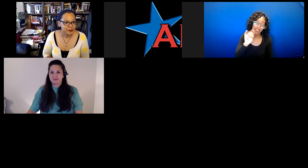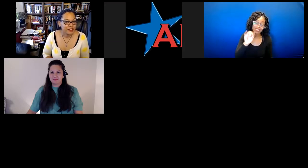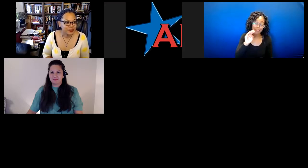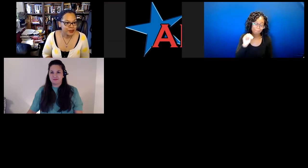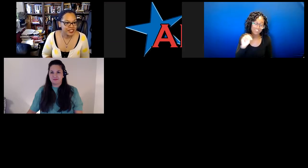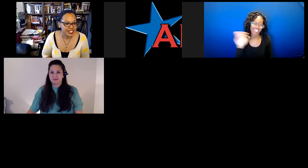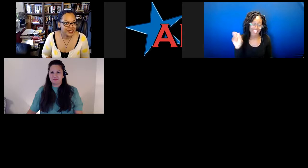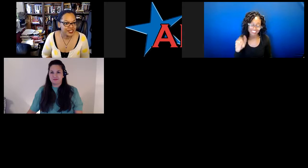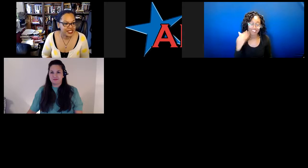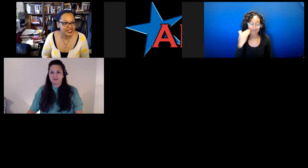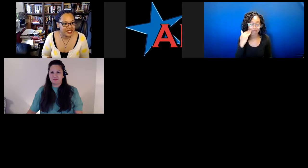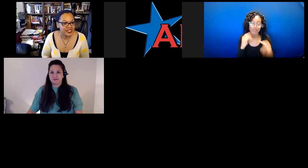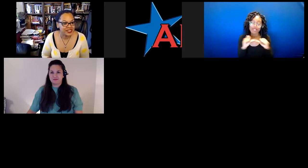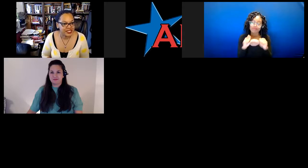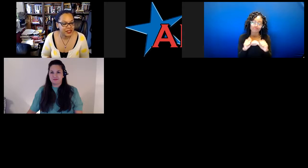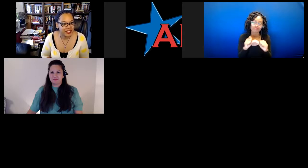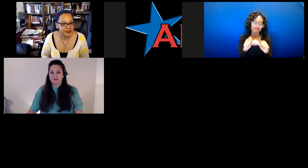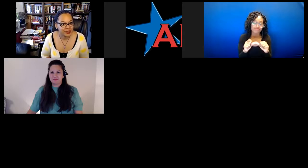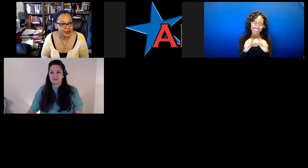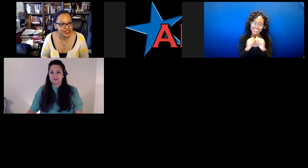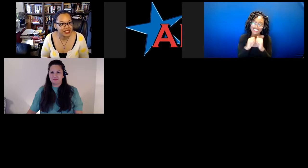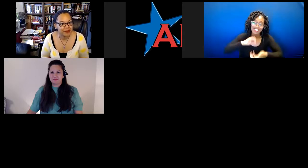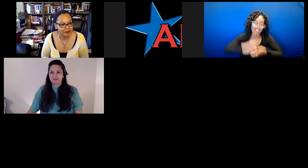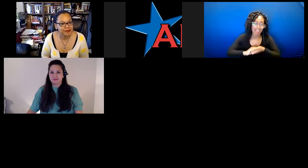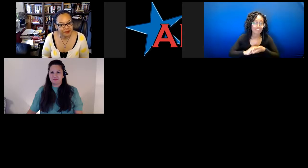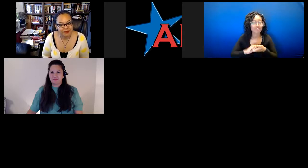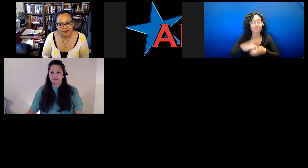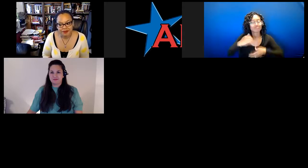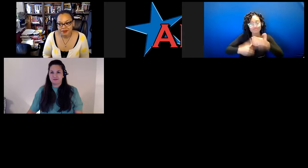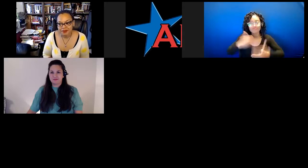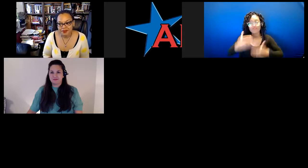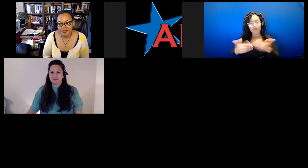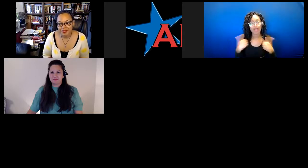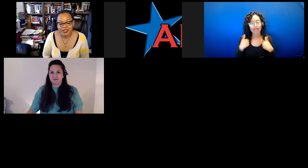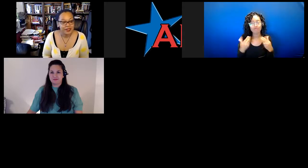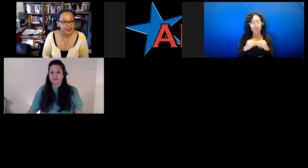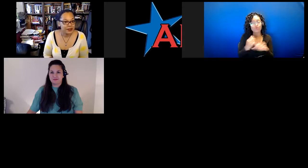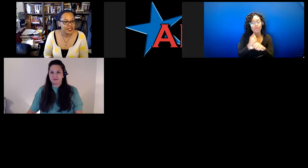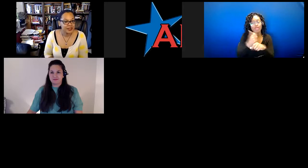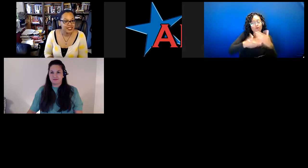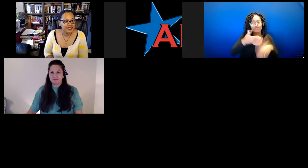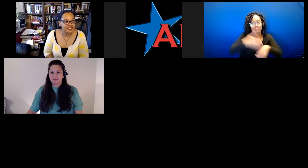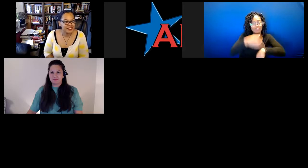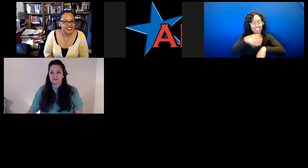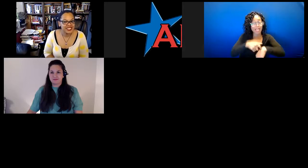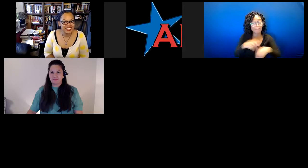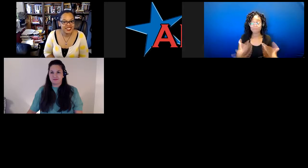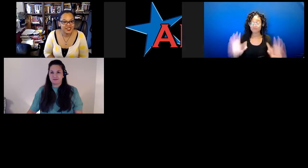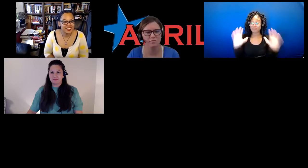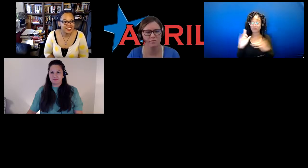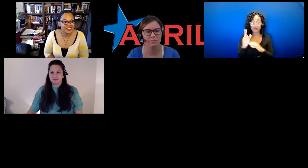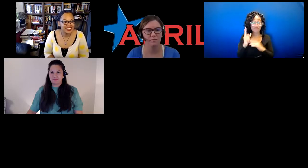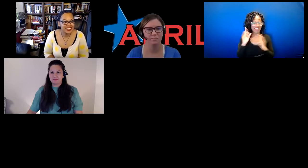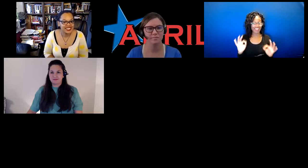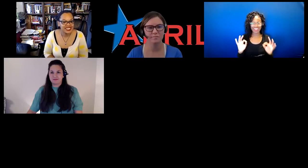we march forward together, and we have little wins at a time. Okay, one last minute. Yeah, those are all